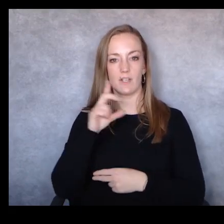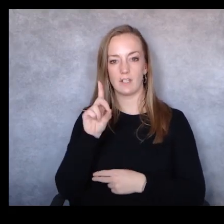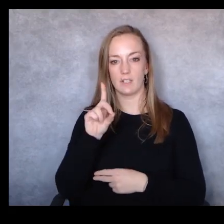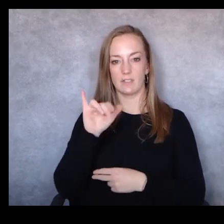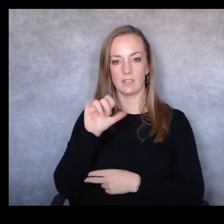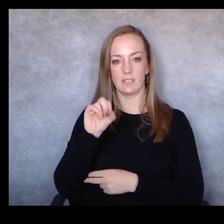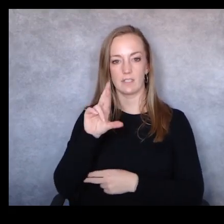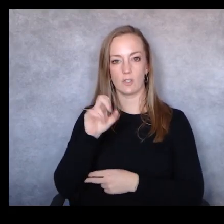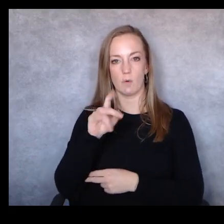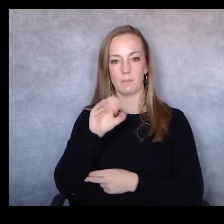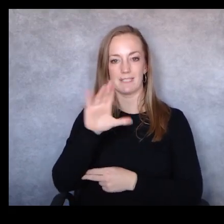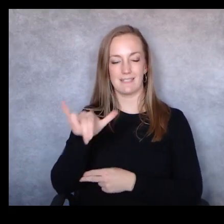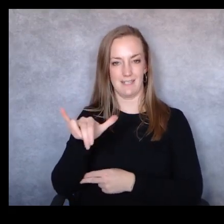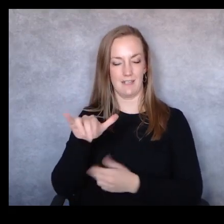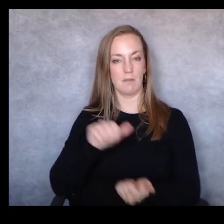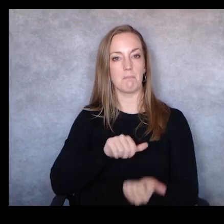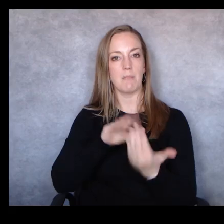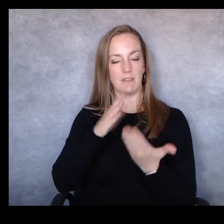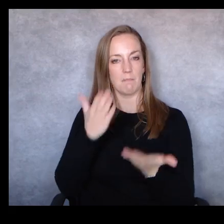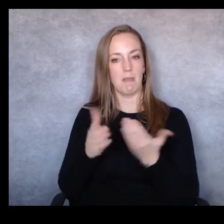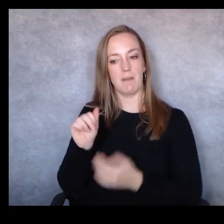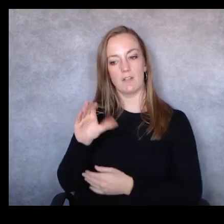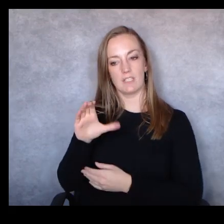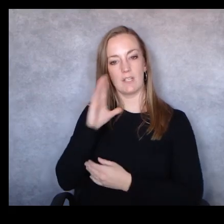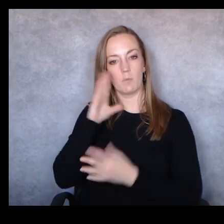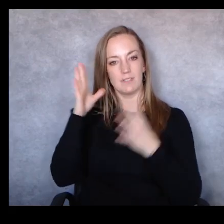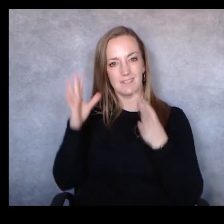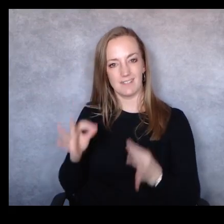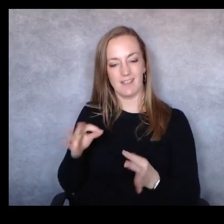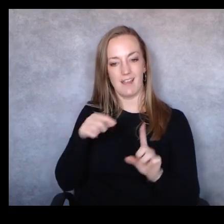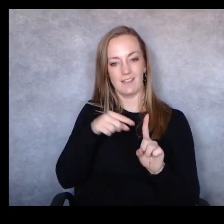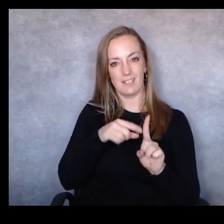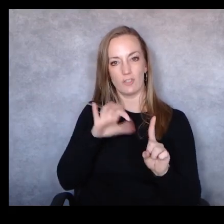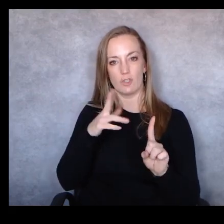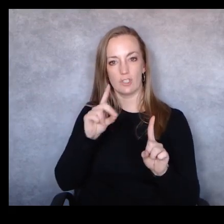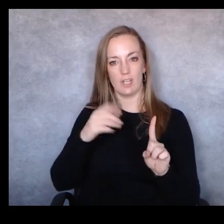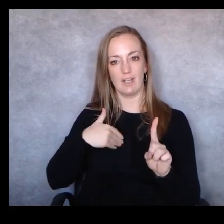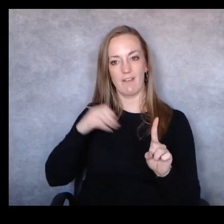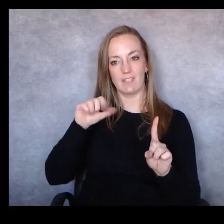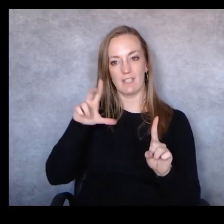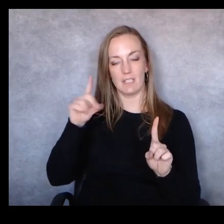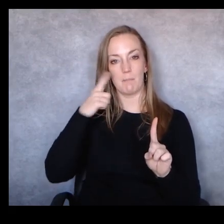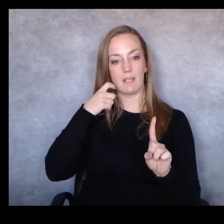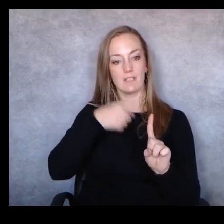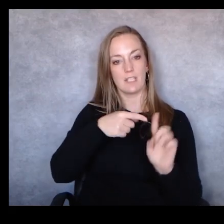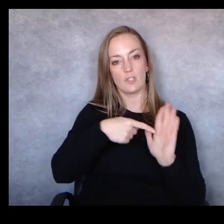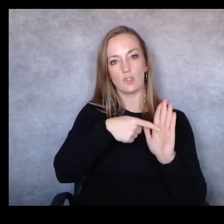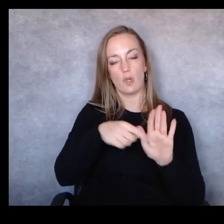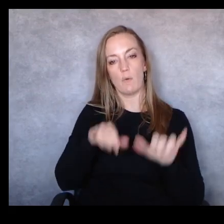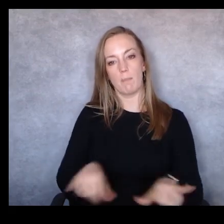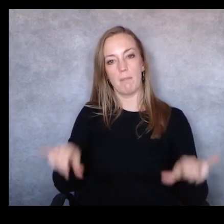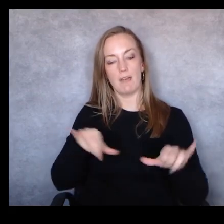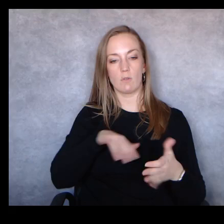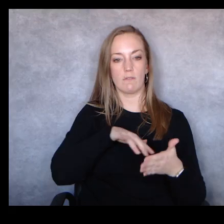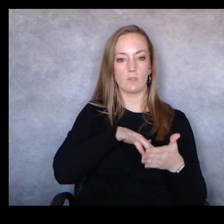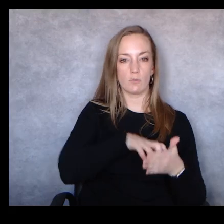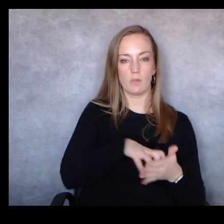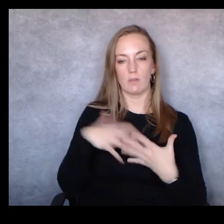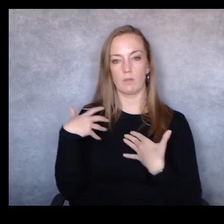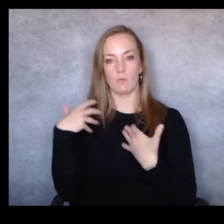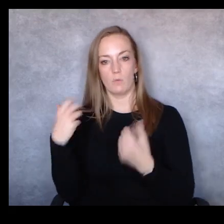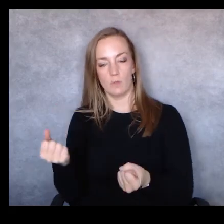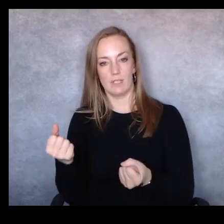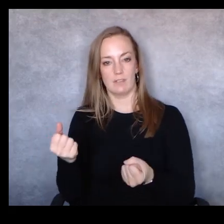method, the ARC may determine a child has a SLD because the student exhibits a pattern of strengths and weaknesses